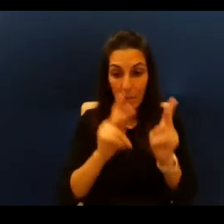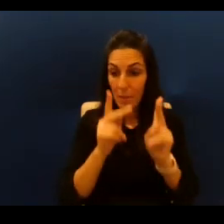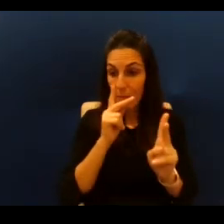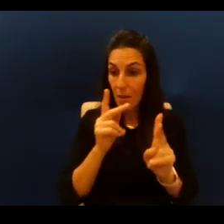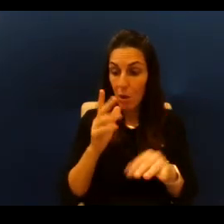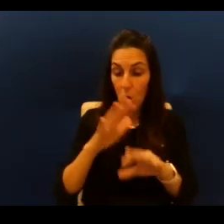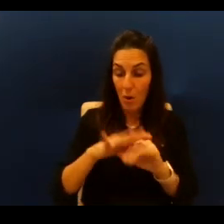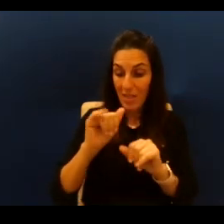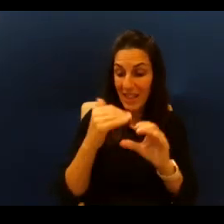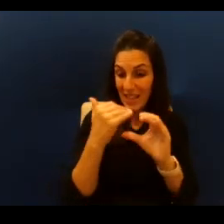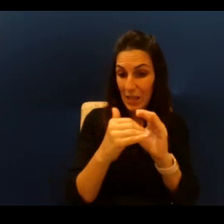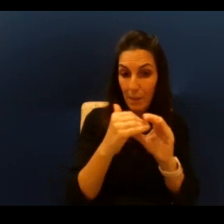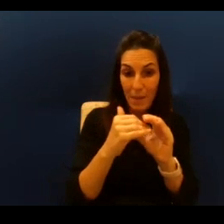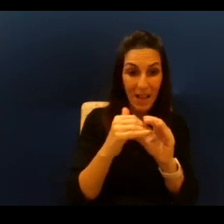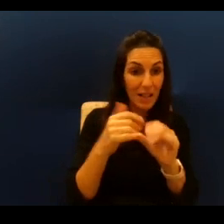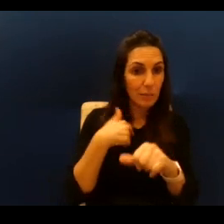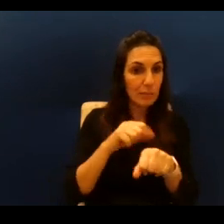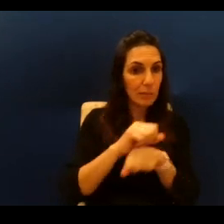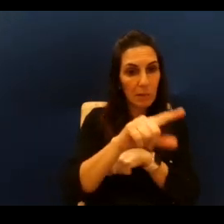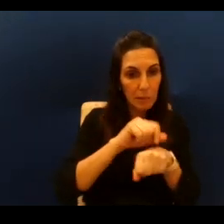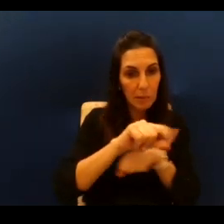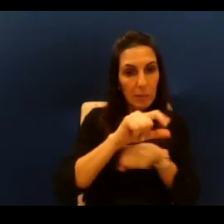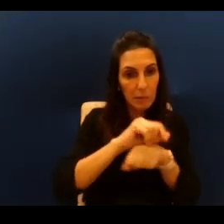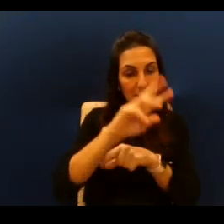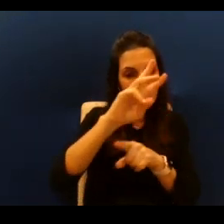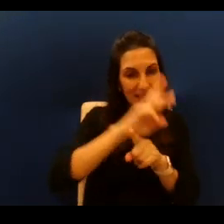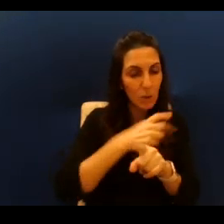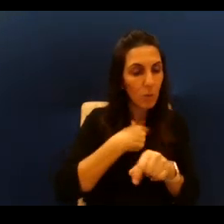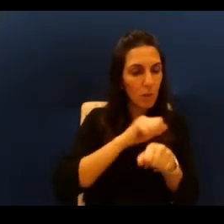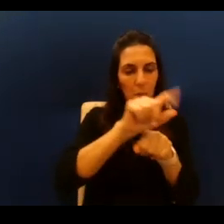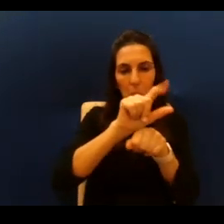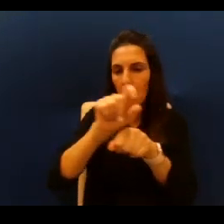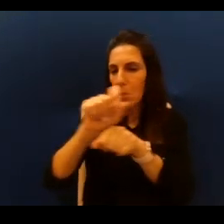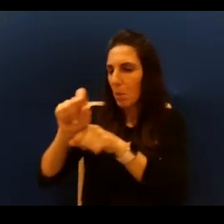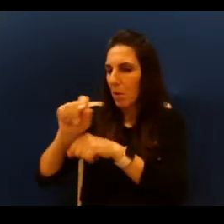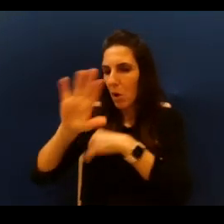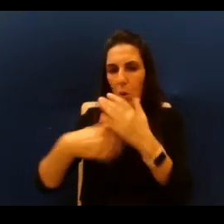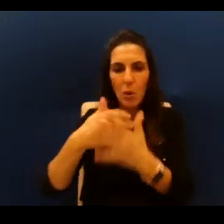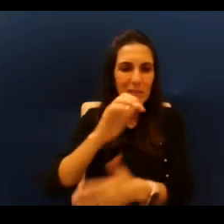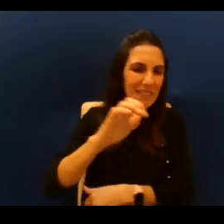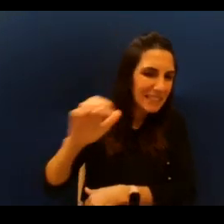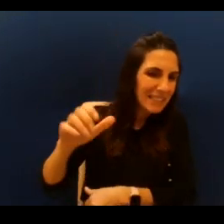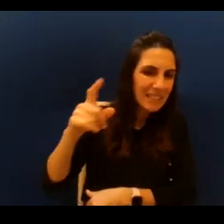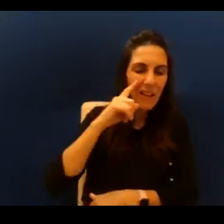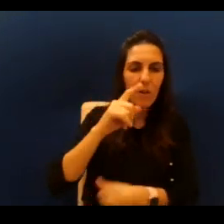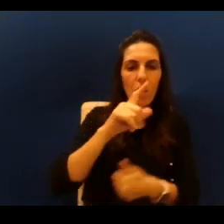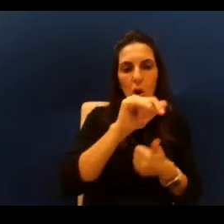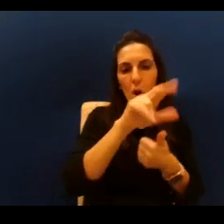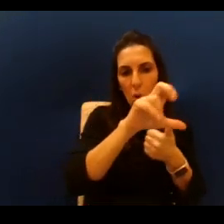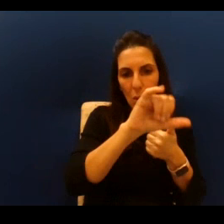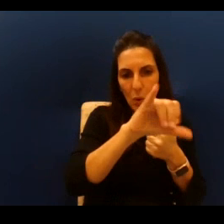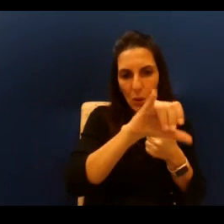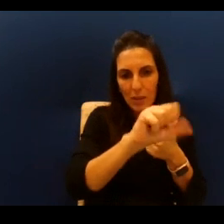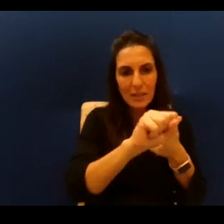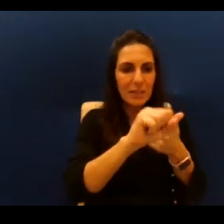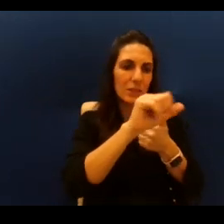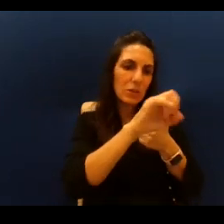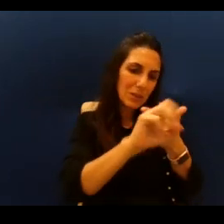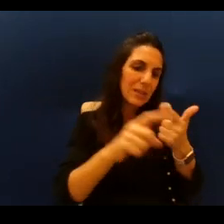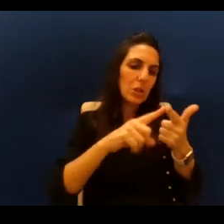sent over the last 6 months would be copied to all of the individuals, Louis Sweezy, George